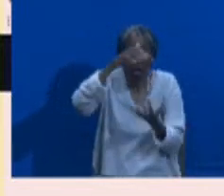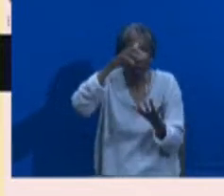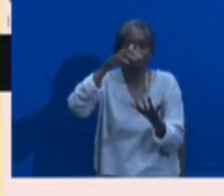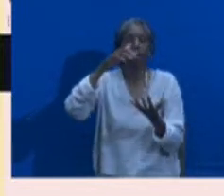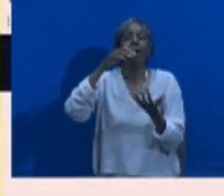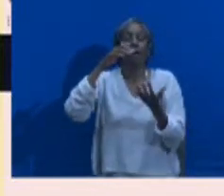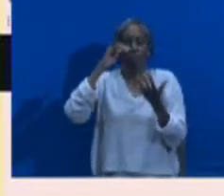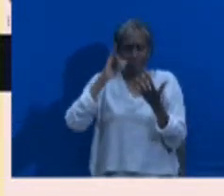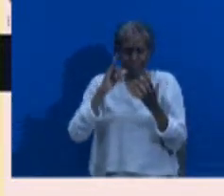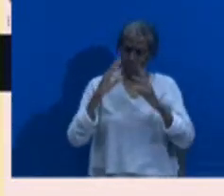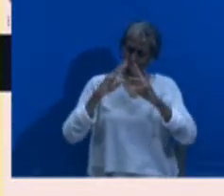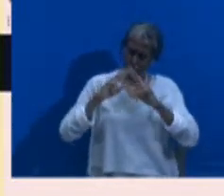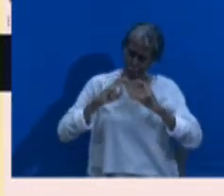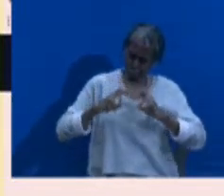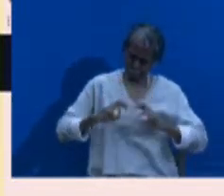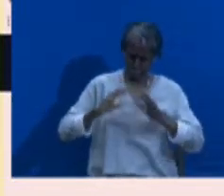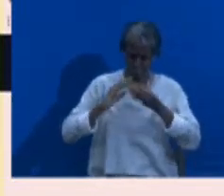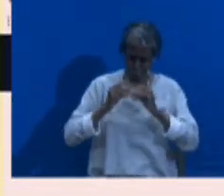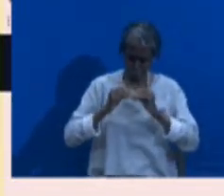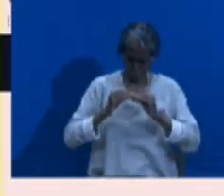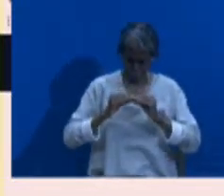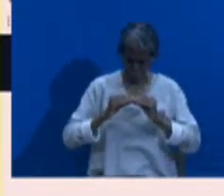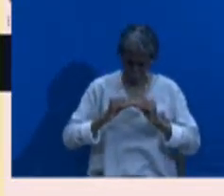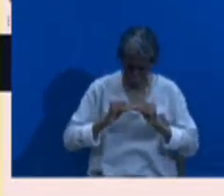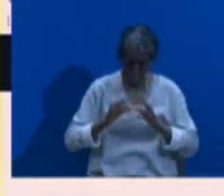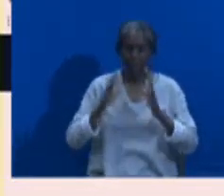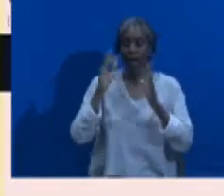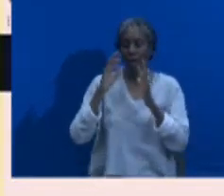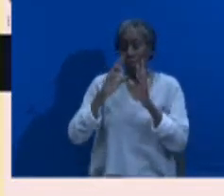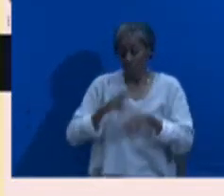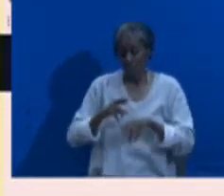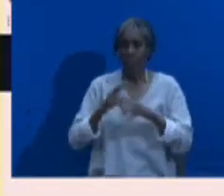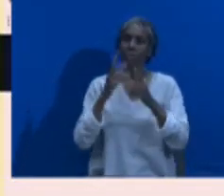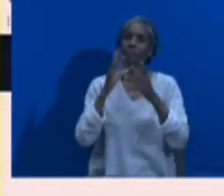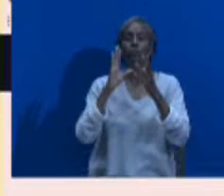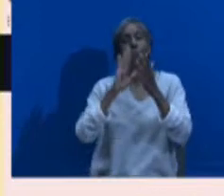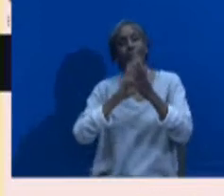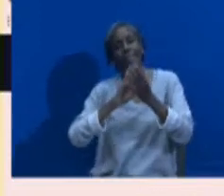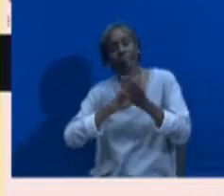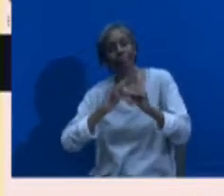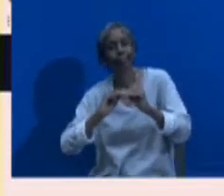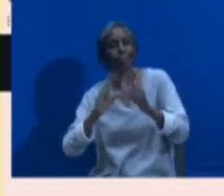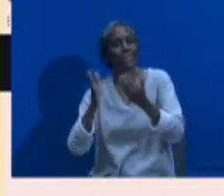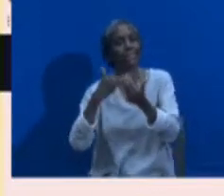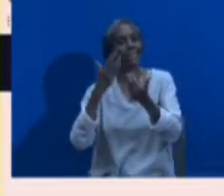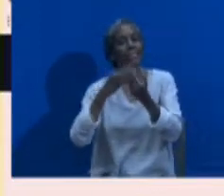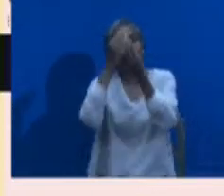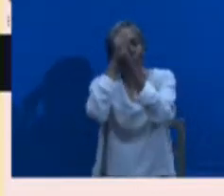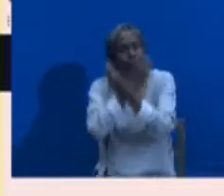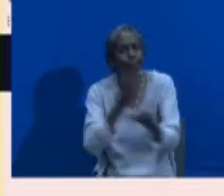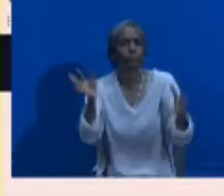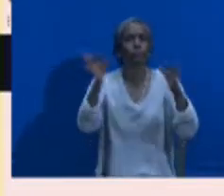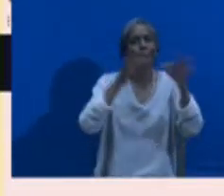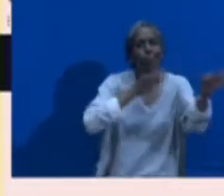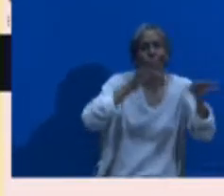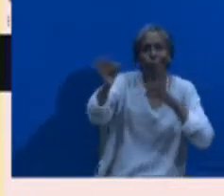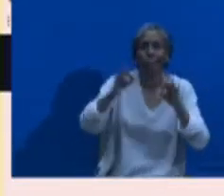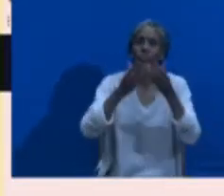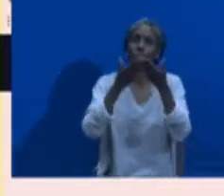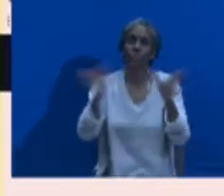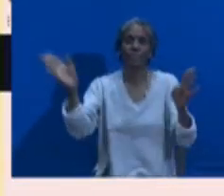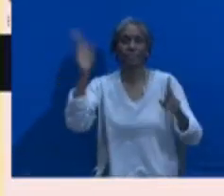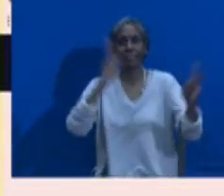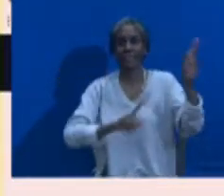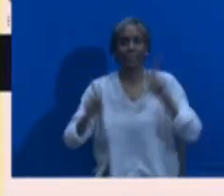community context. So we will continue to do those reports as well. This dashboard will go live after it's